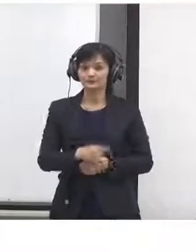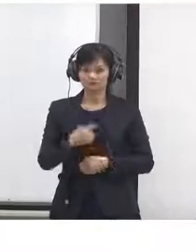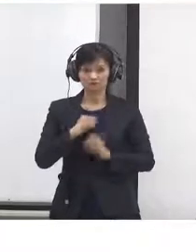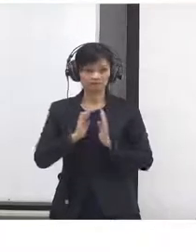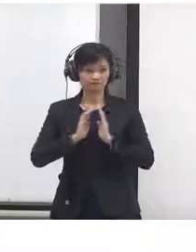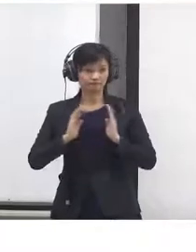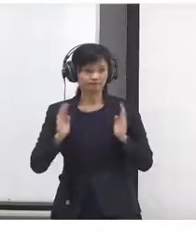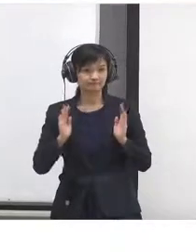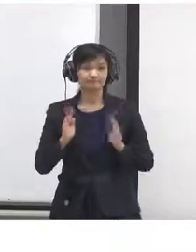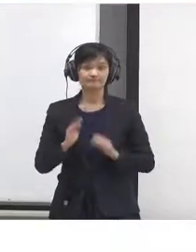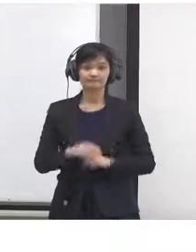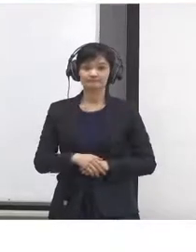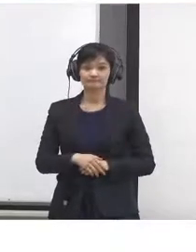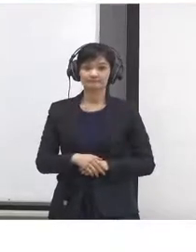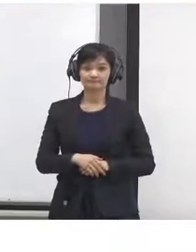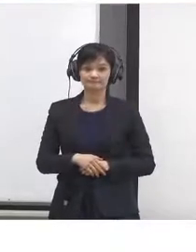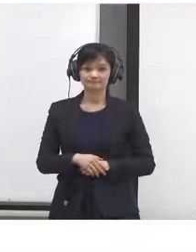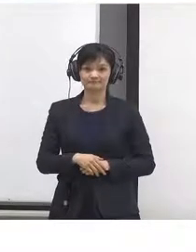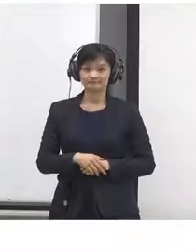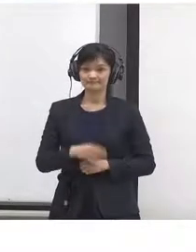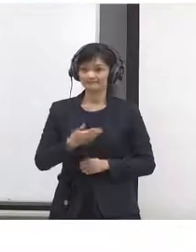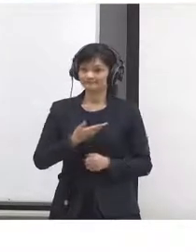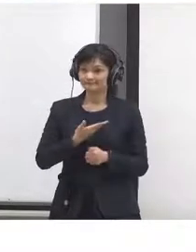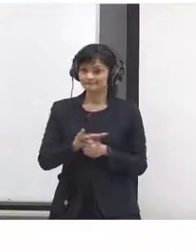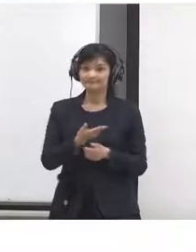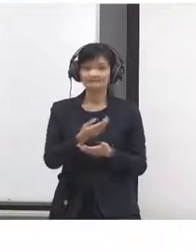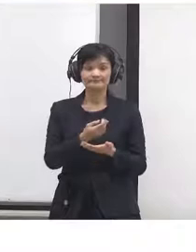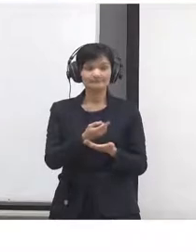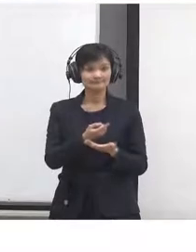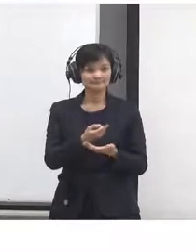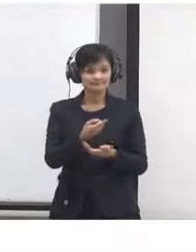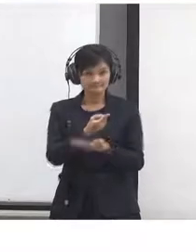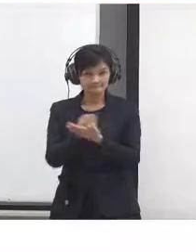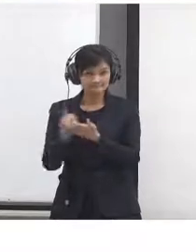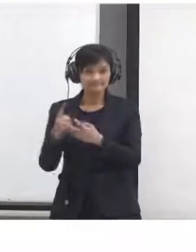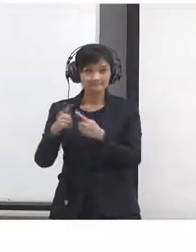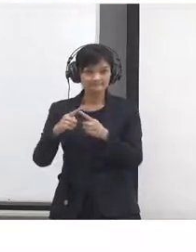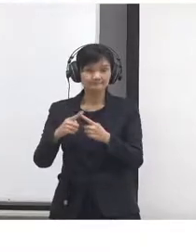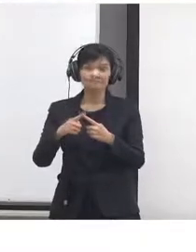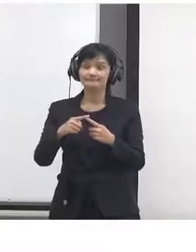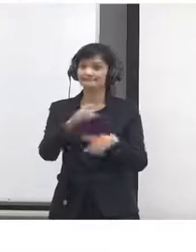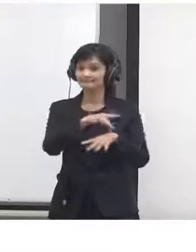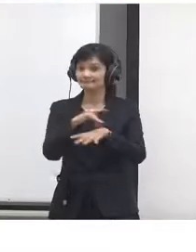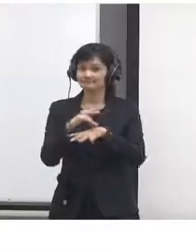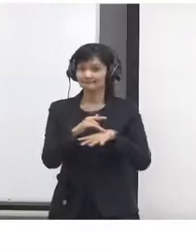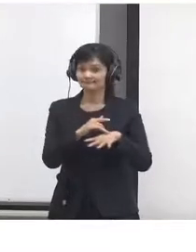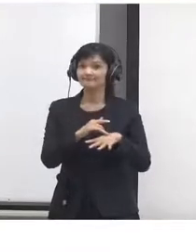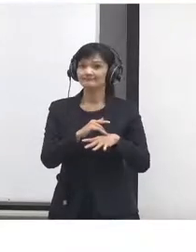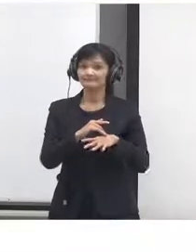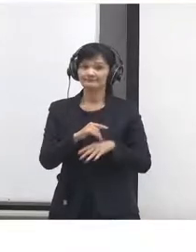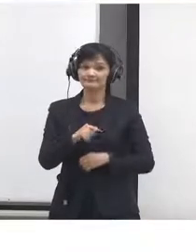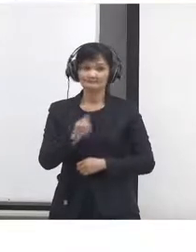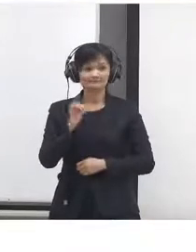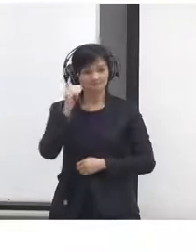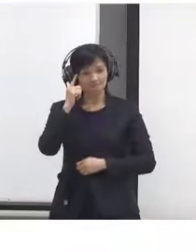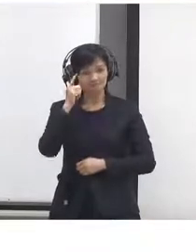well, just extending as much as we possibly can. So it's really important to us for sure.